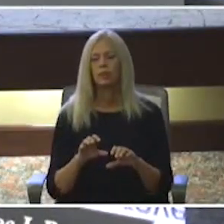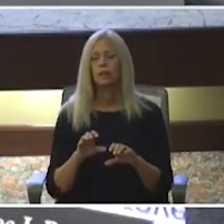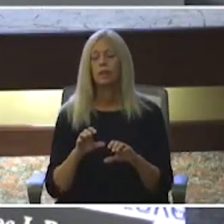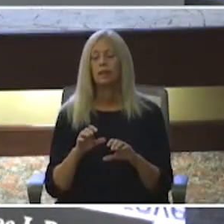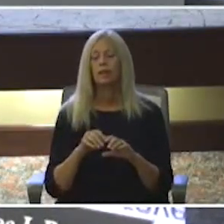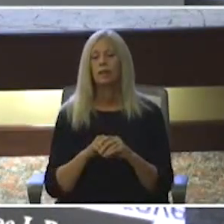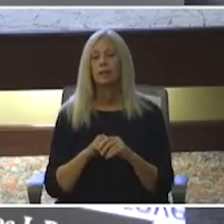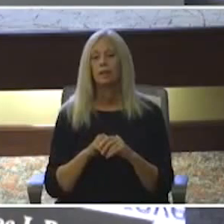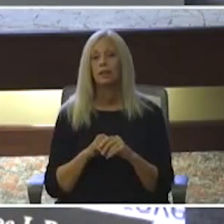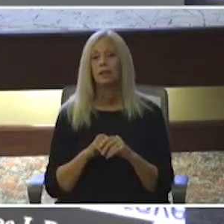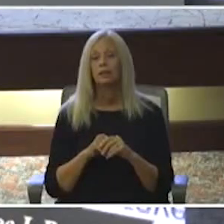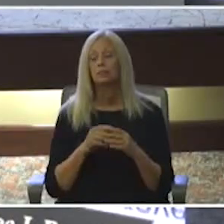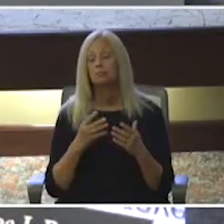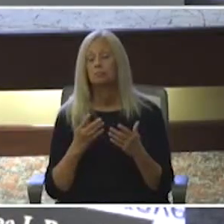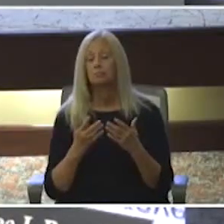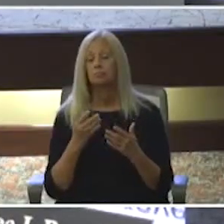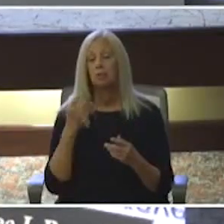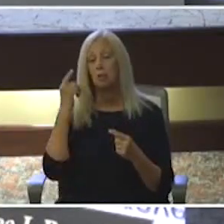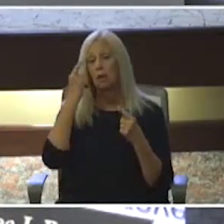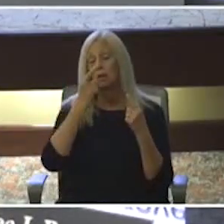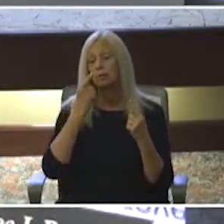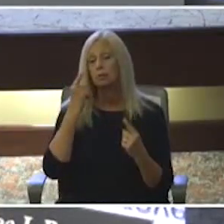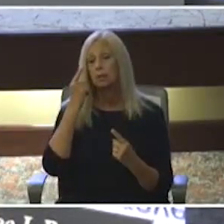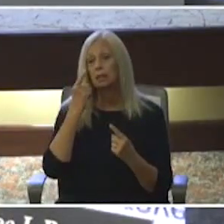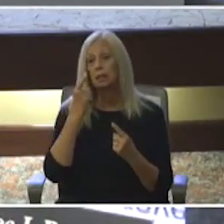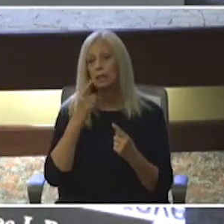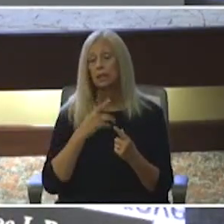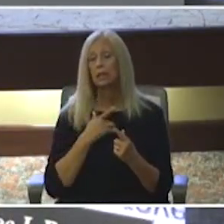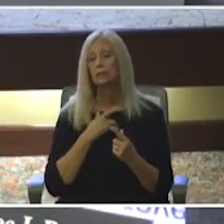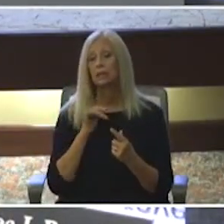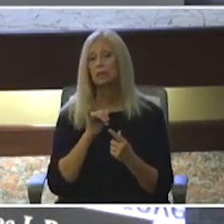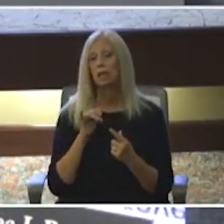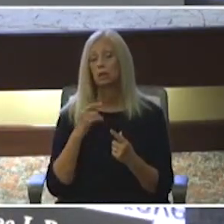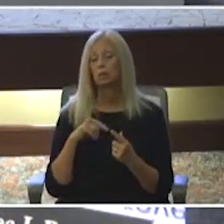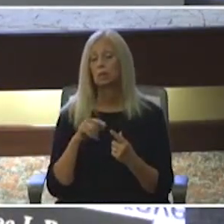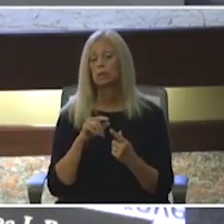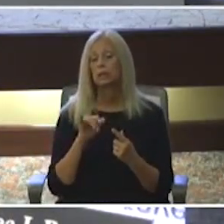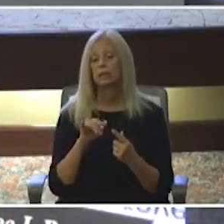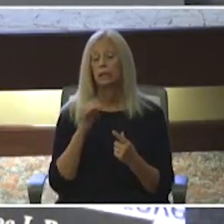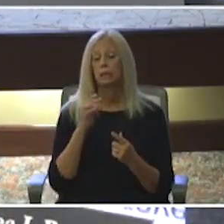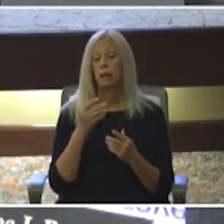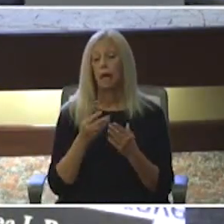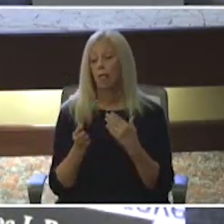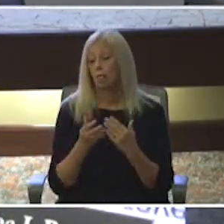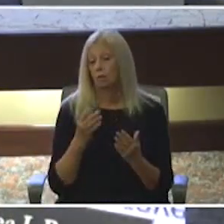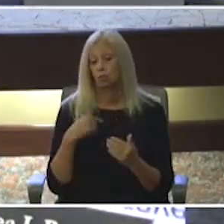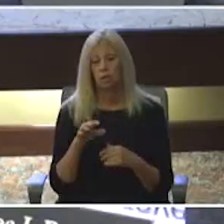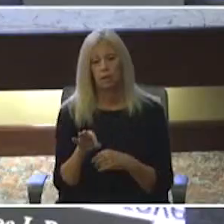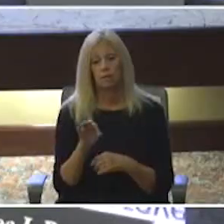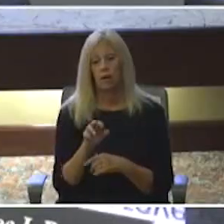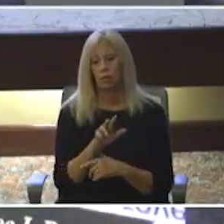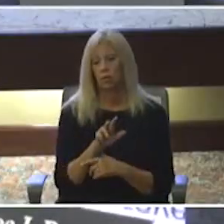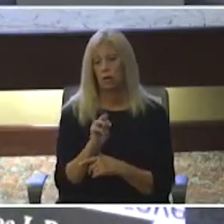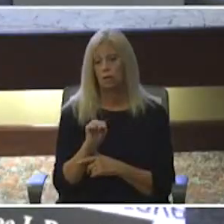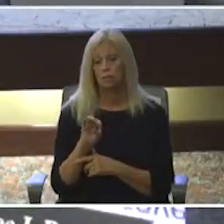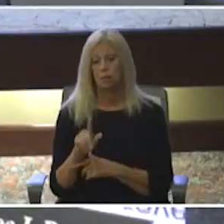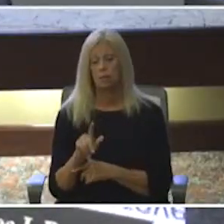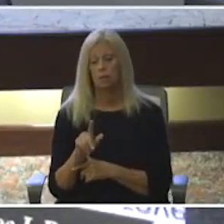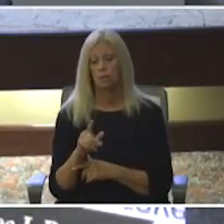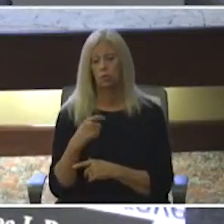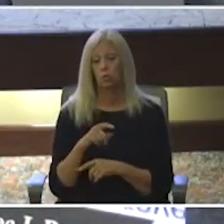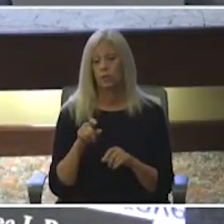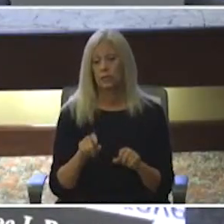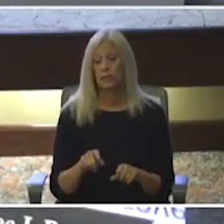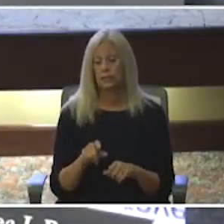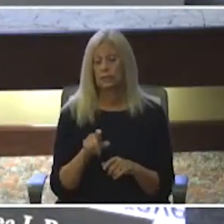So I'm thinking, it's feeling like we stick to, unless we can find 3 million somewhere, sticking to the 26,